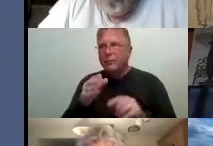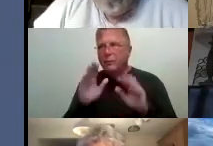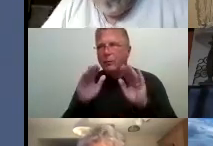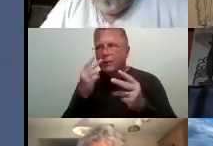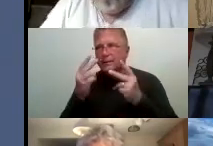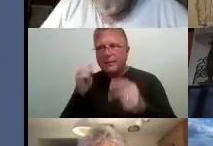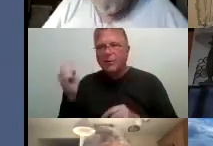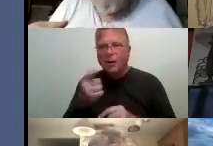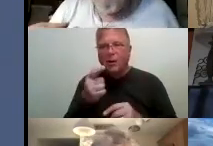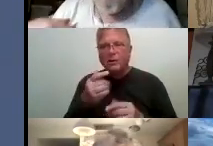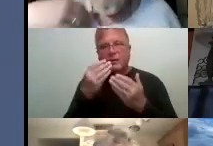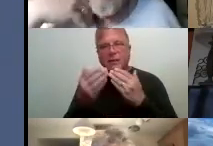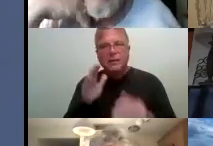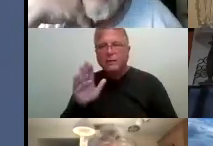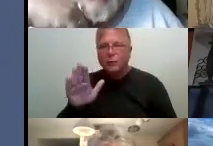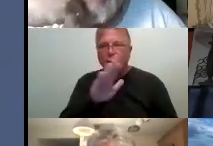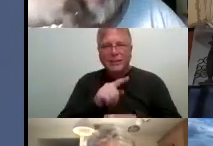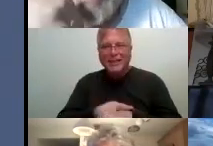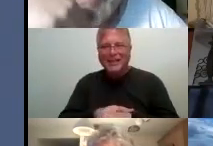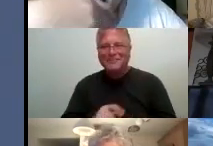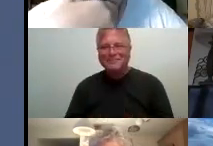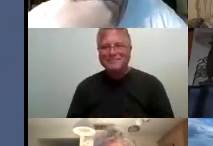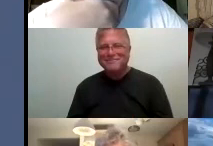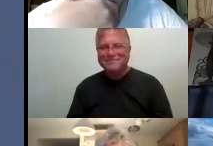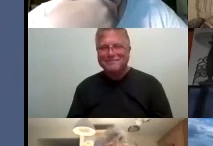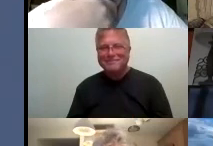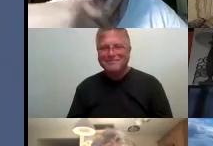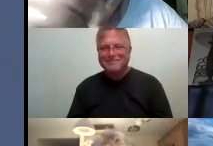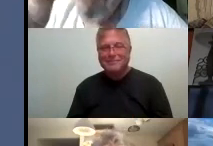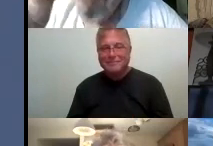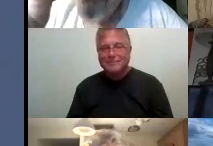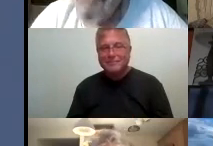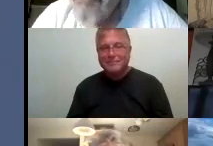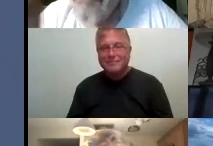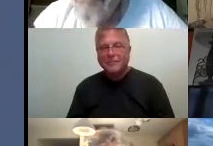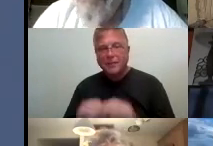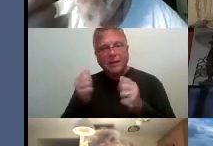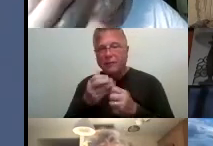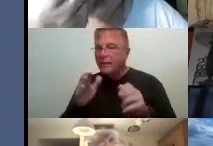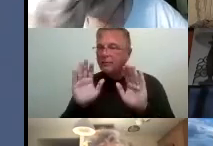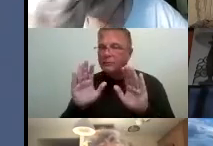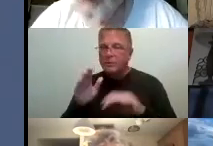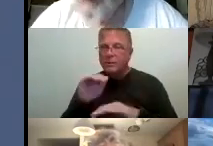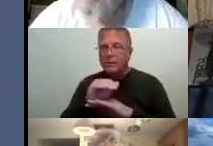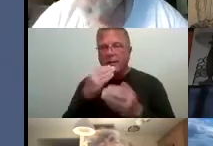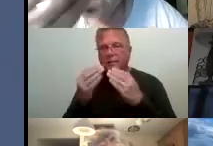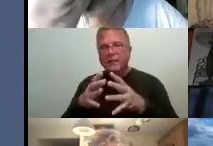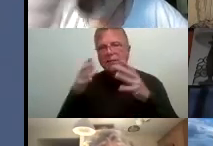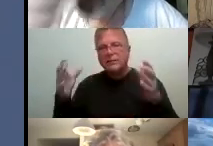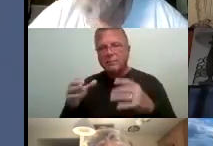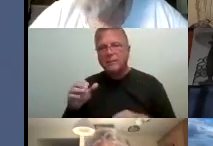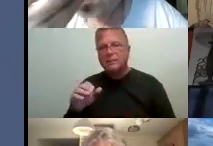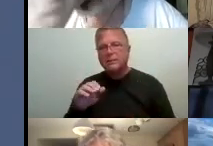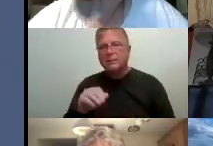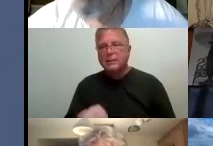thank you for your time. Yeah, thank you so much. And I hope everybody has a great night. And thank you so much, Jean, for